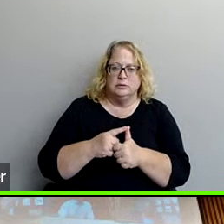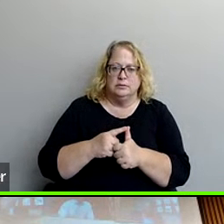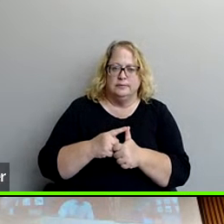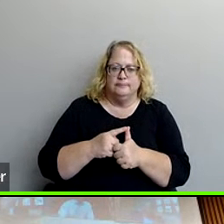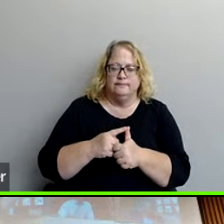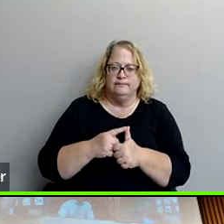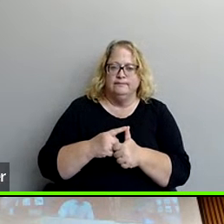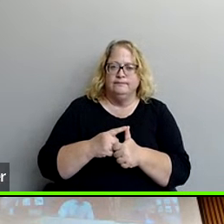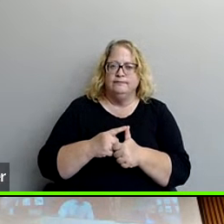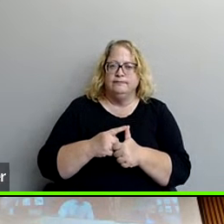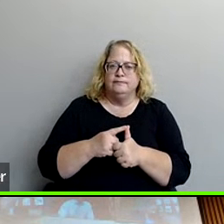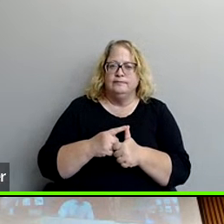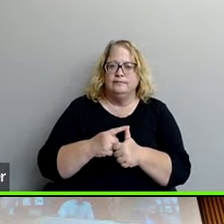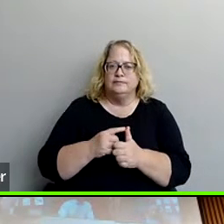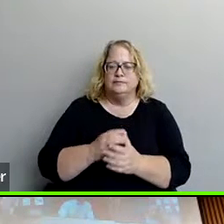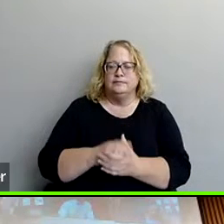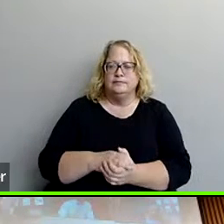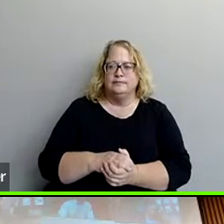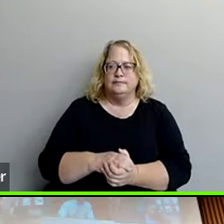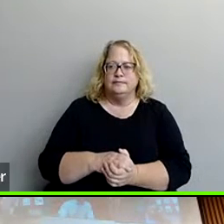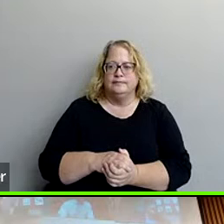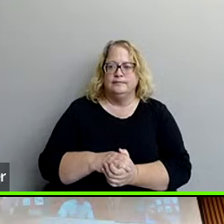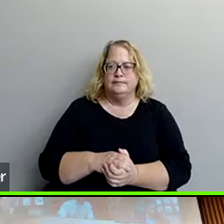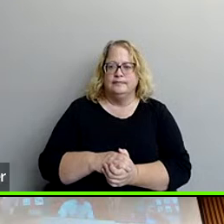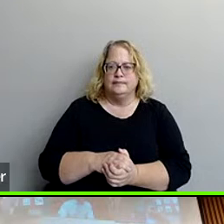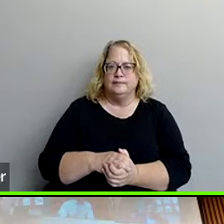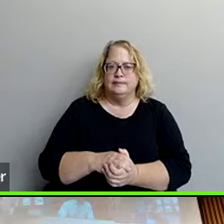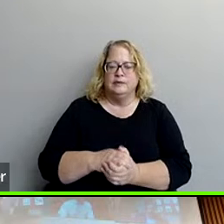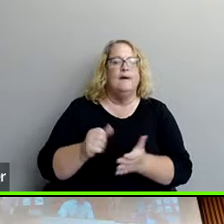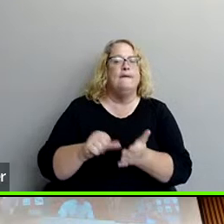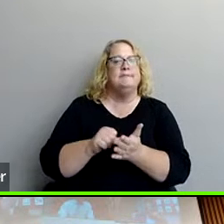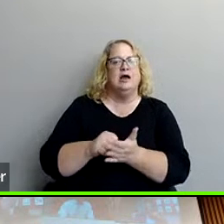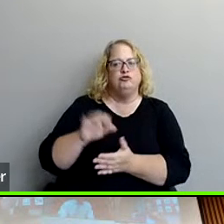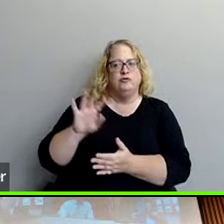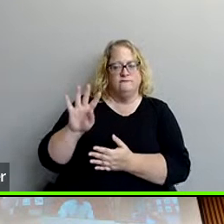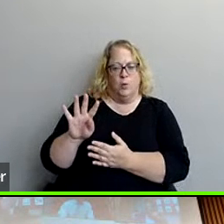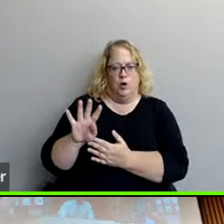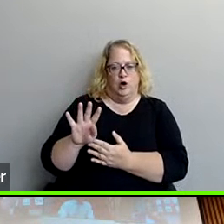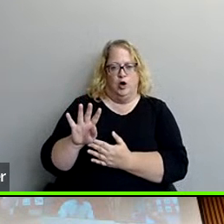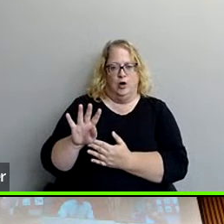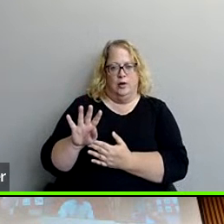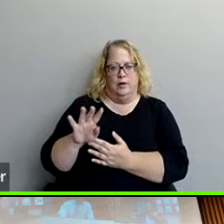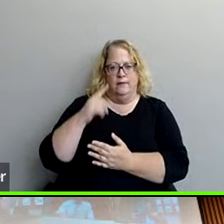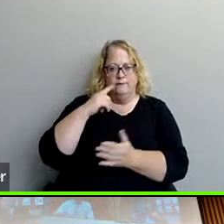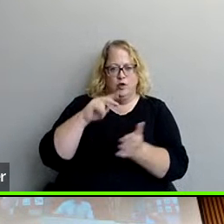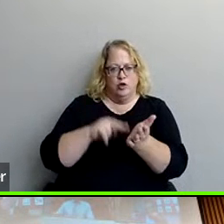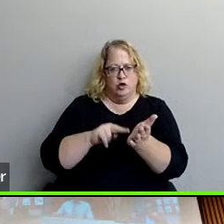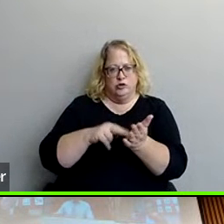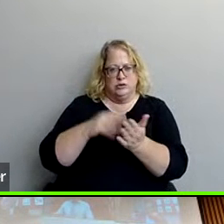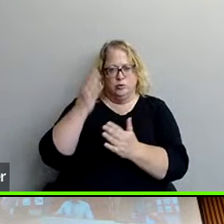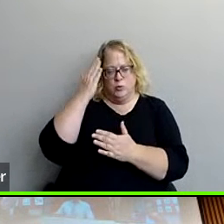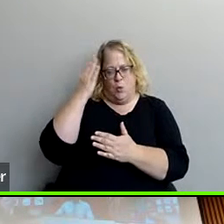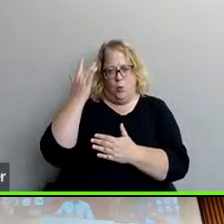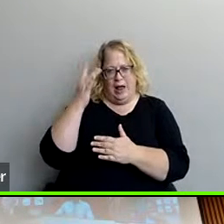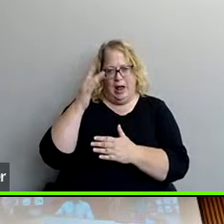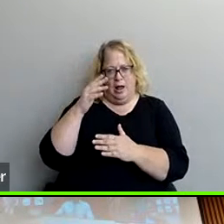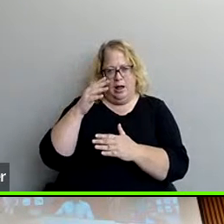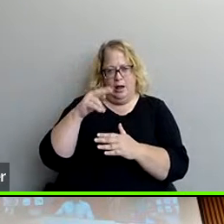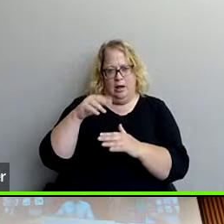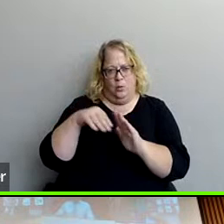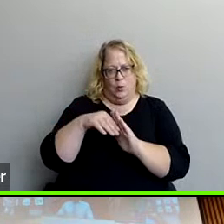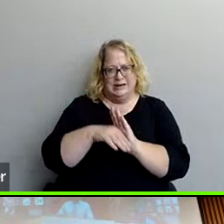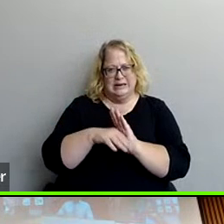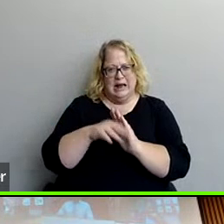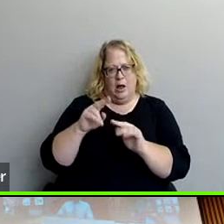being, do you know why it went down in, for the, page 4, for the nursing, why it went down? We had